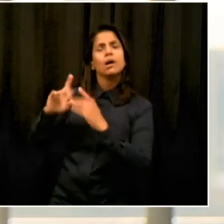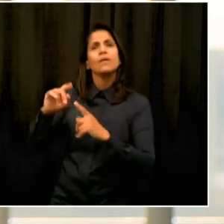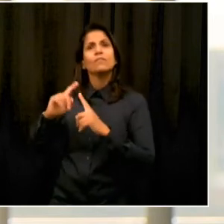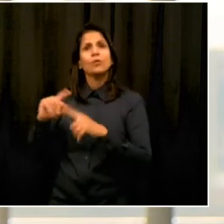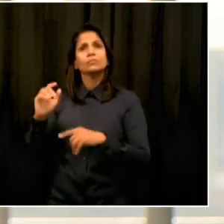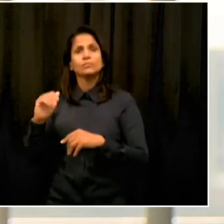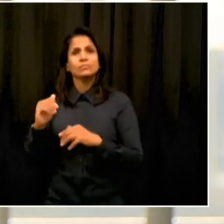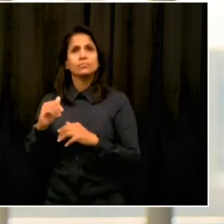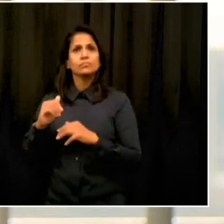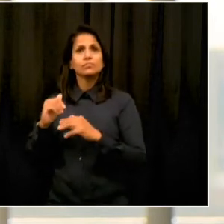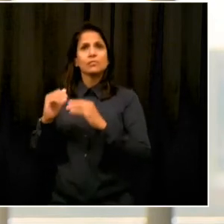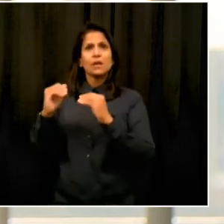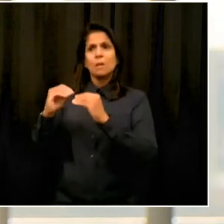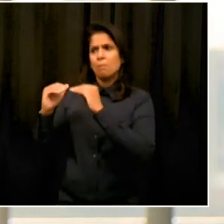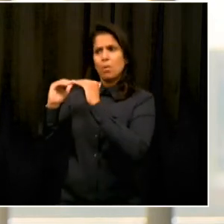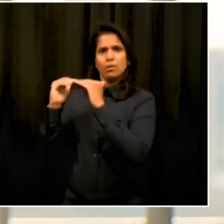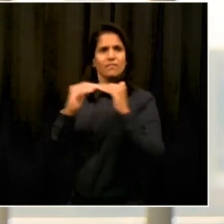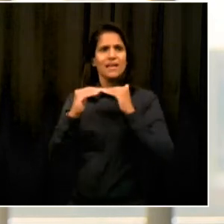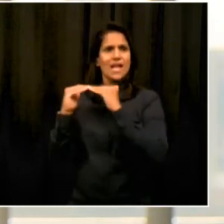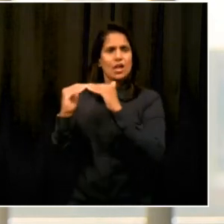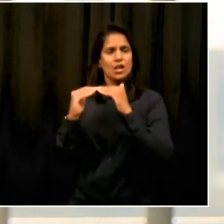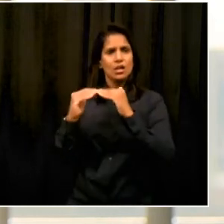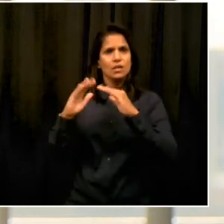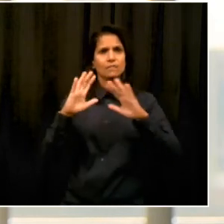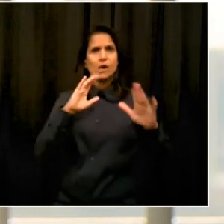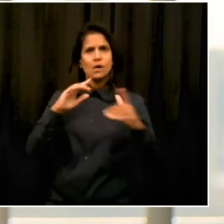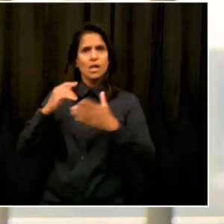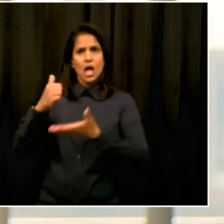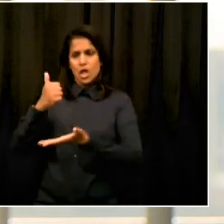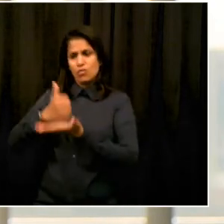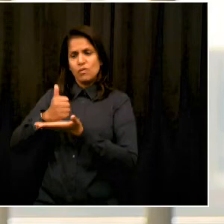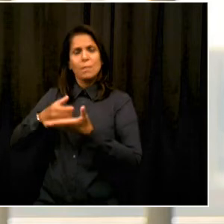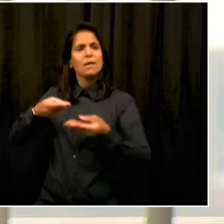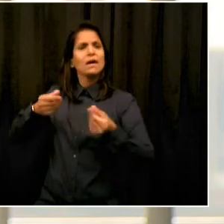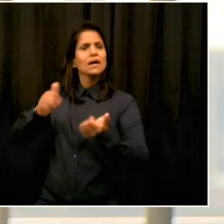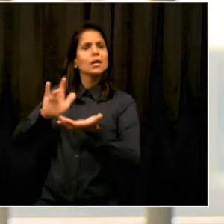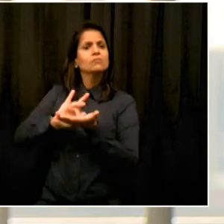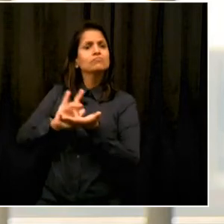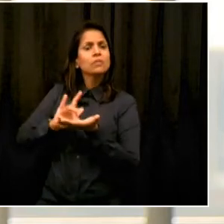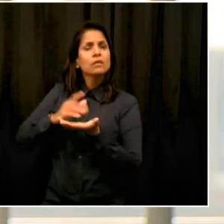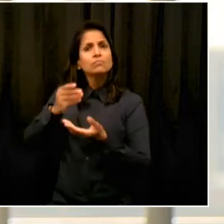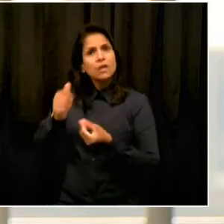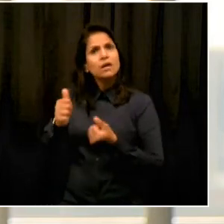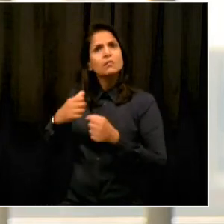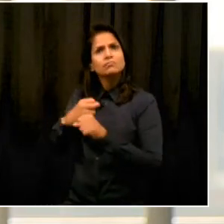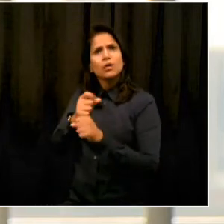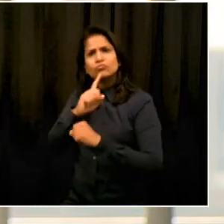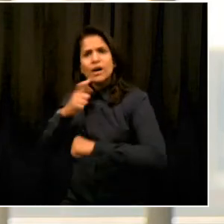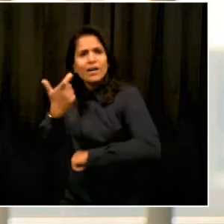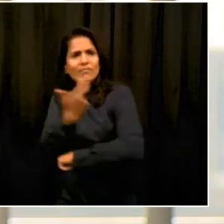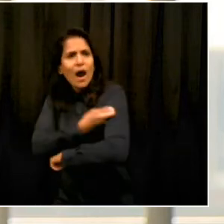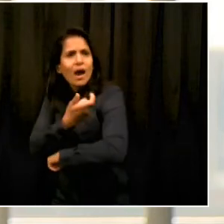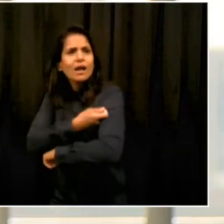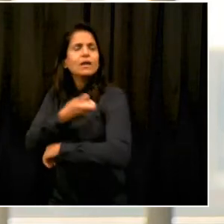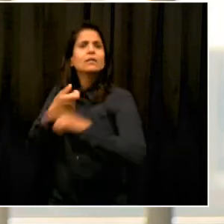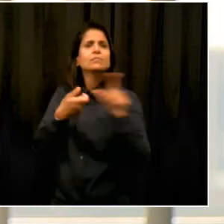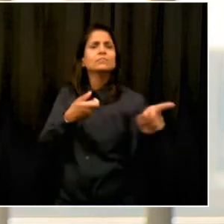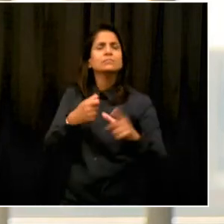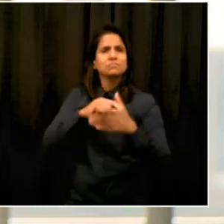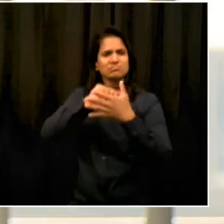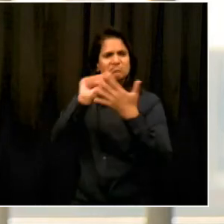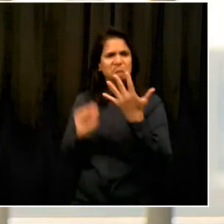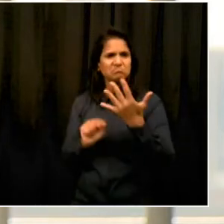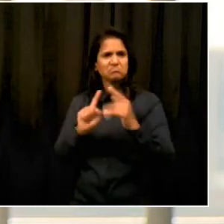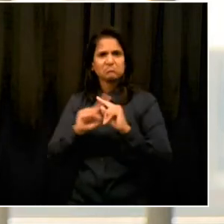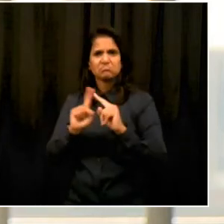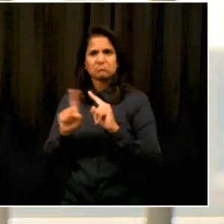really poised right now to lead and innovate the next generation of public health solutions and to train the next generation of public